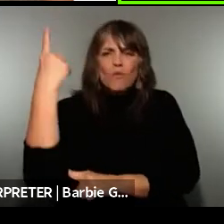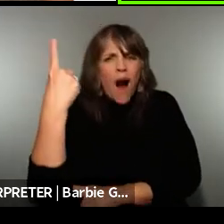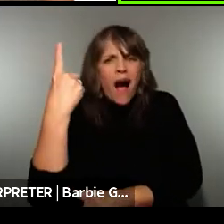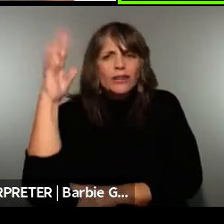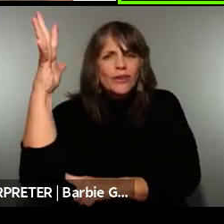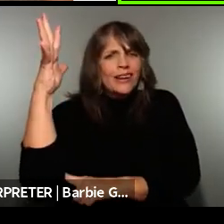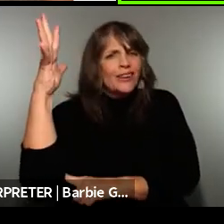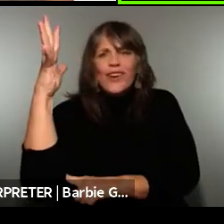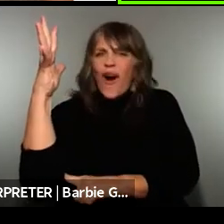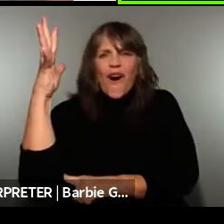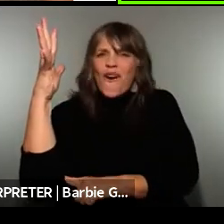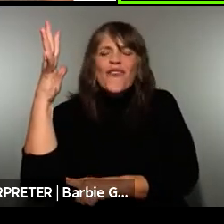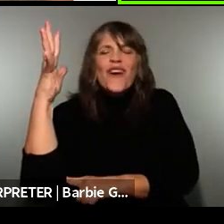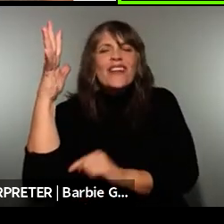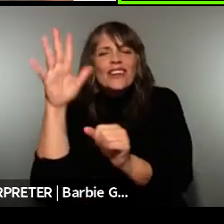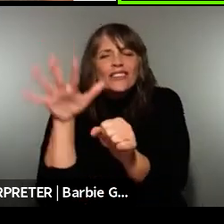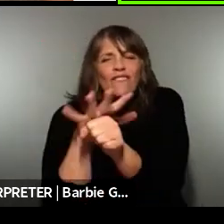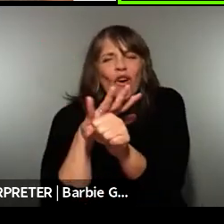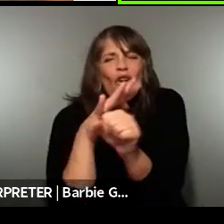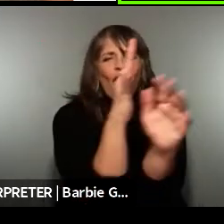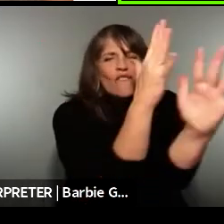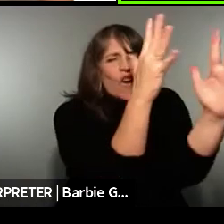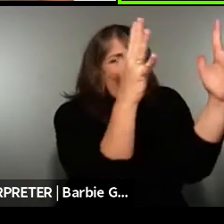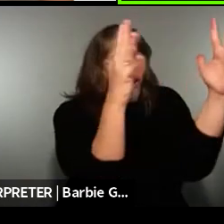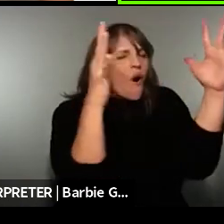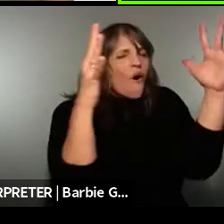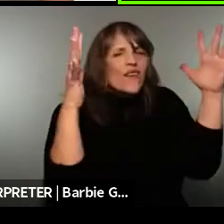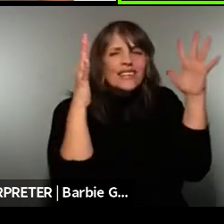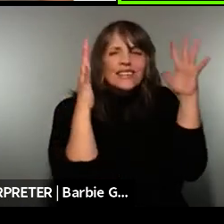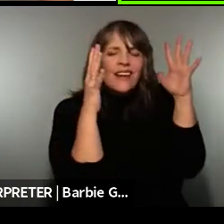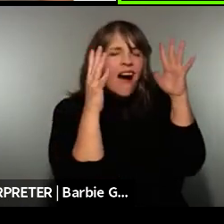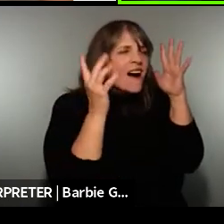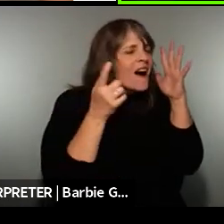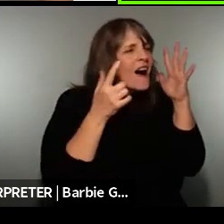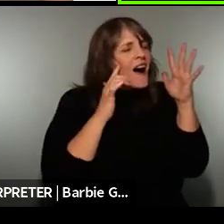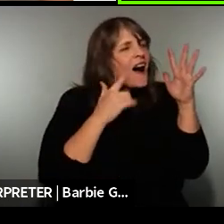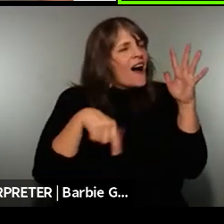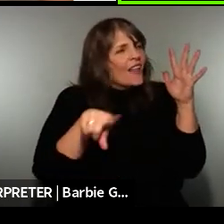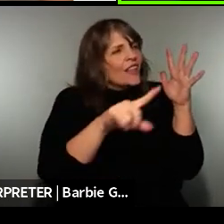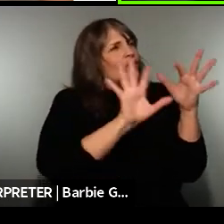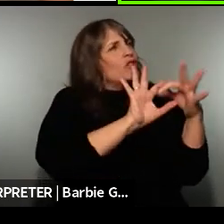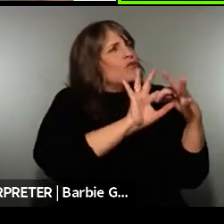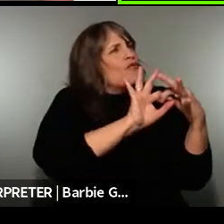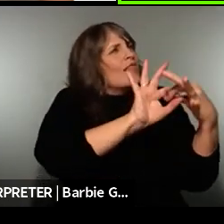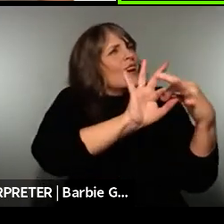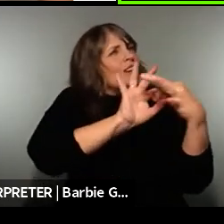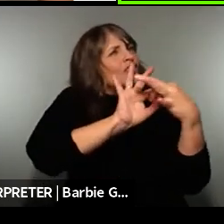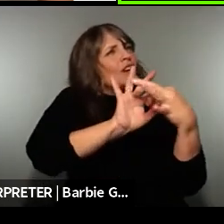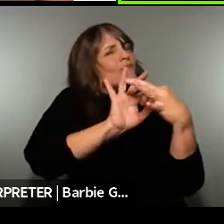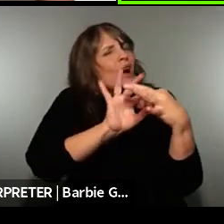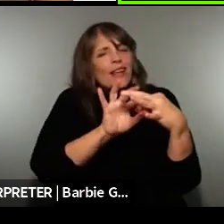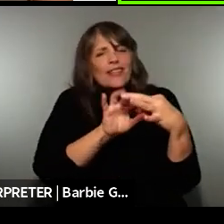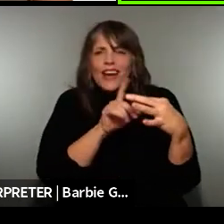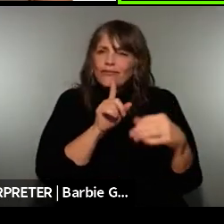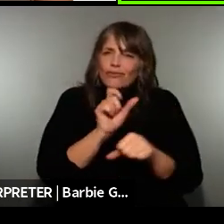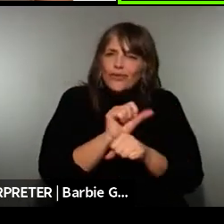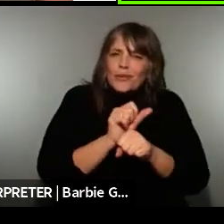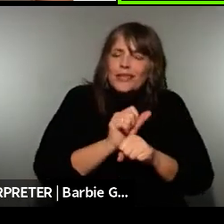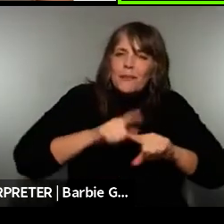relationship. A relationship that is also based on actual relations, which I can get into that another time.